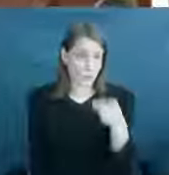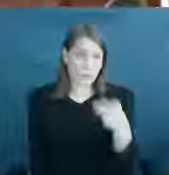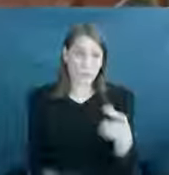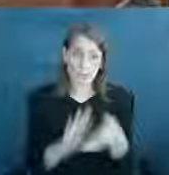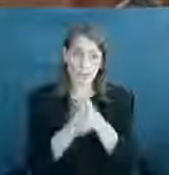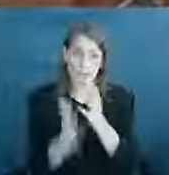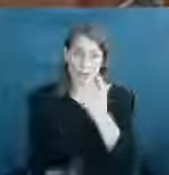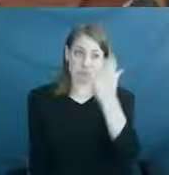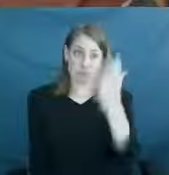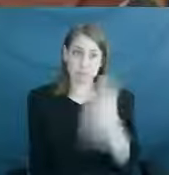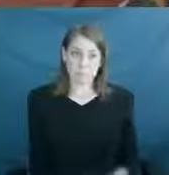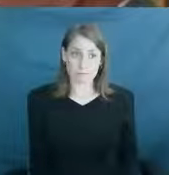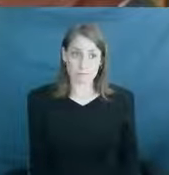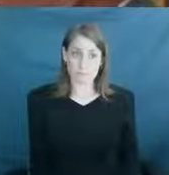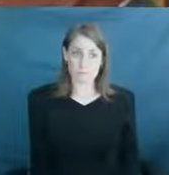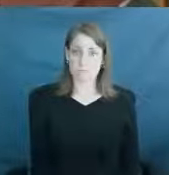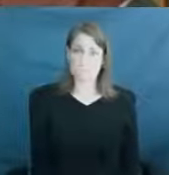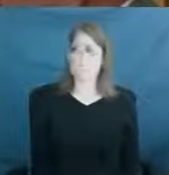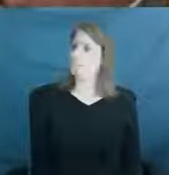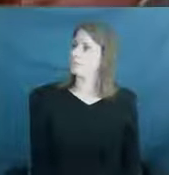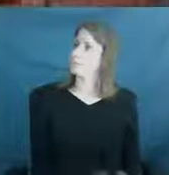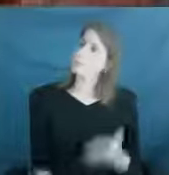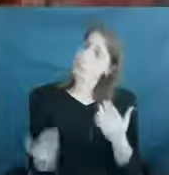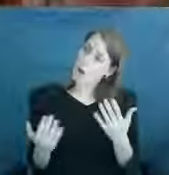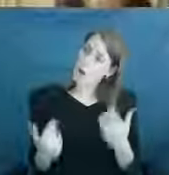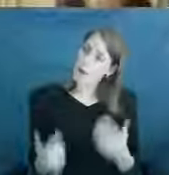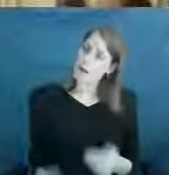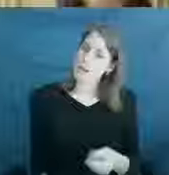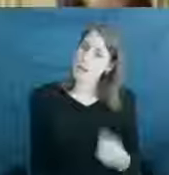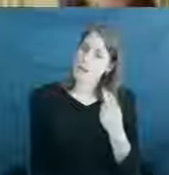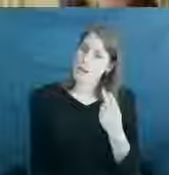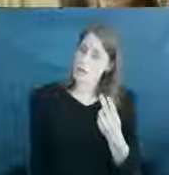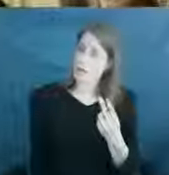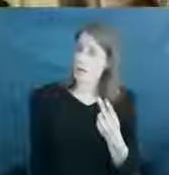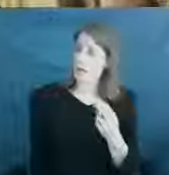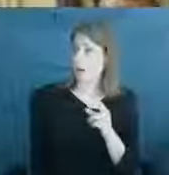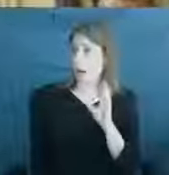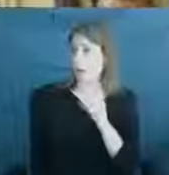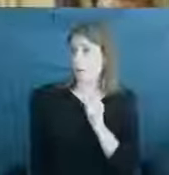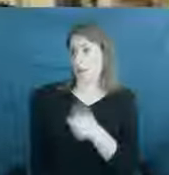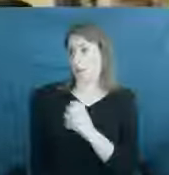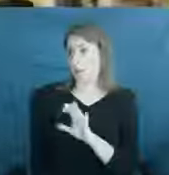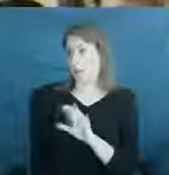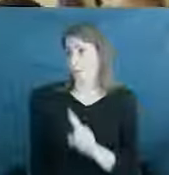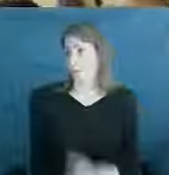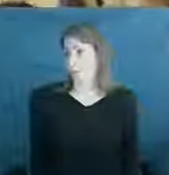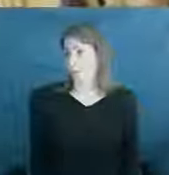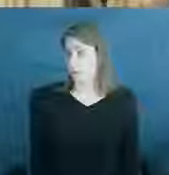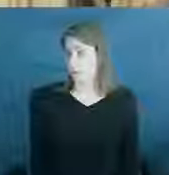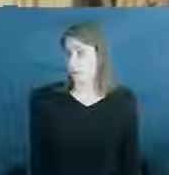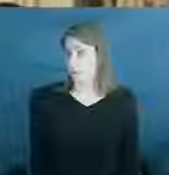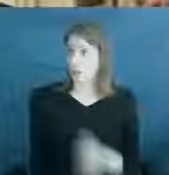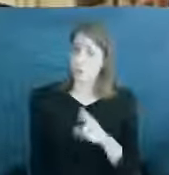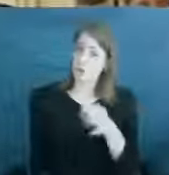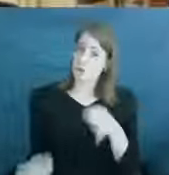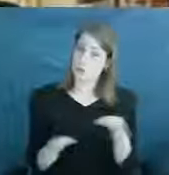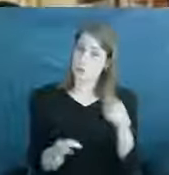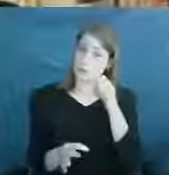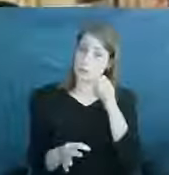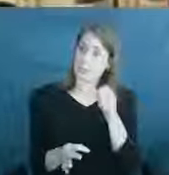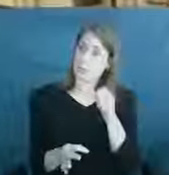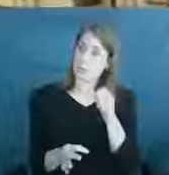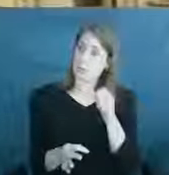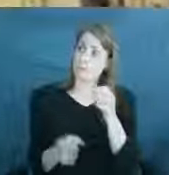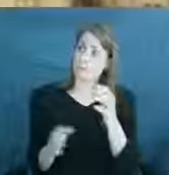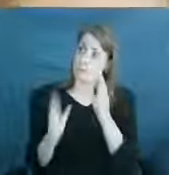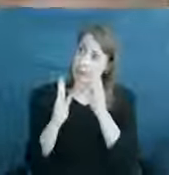I think what went wrong was you. I thought you got irritable. Yeah, it was... Can you put your apron